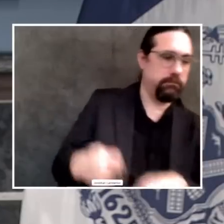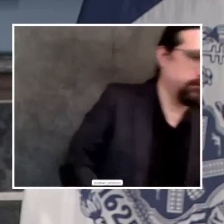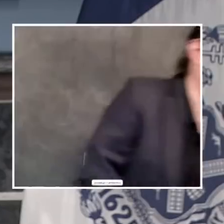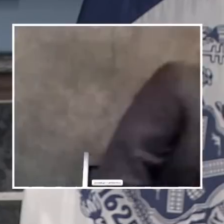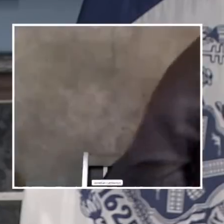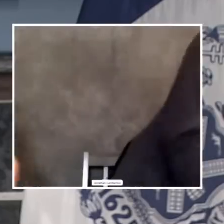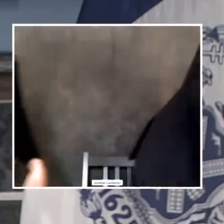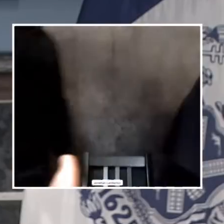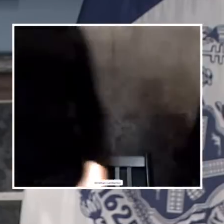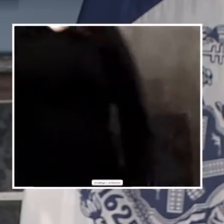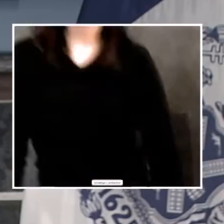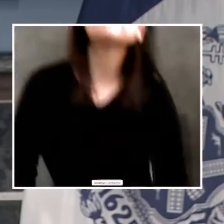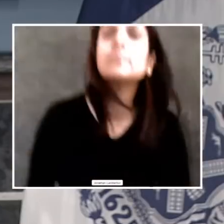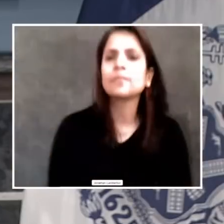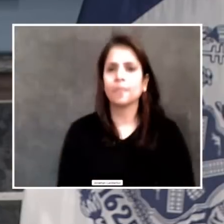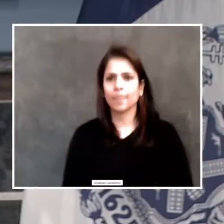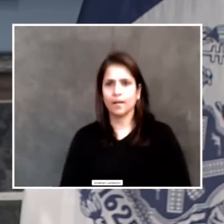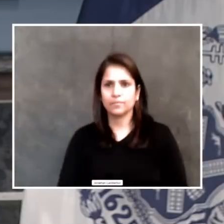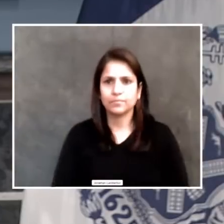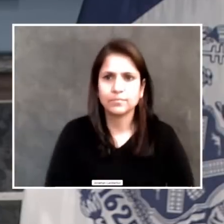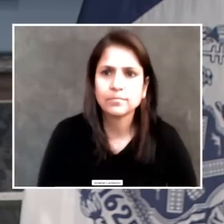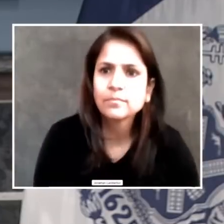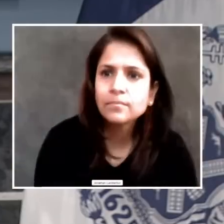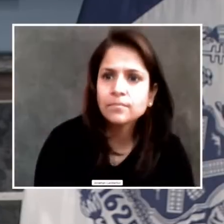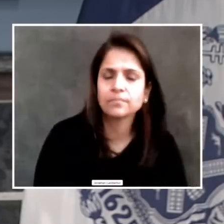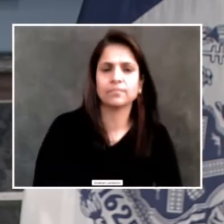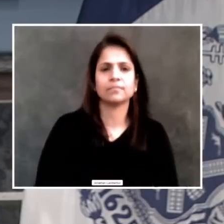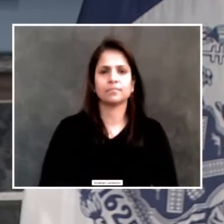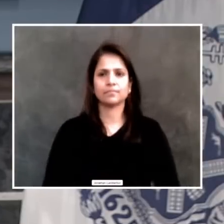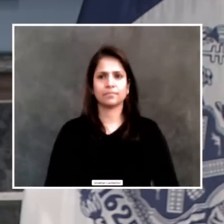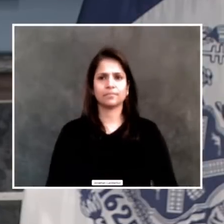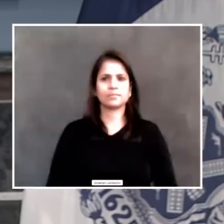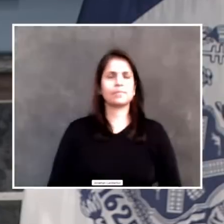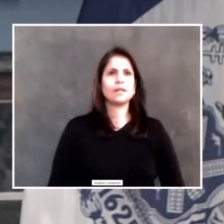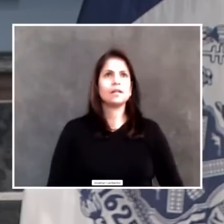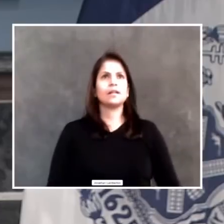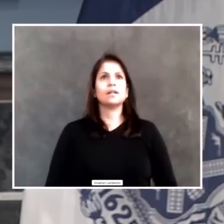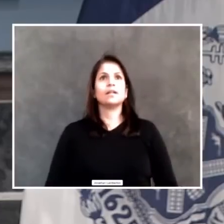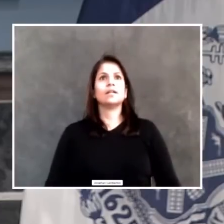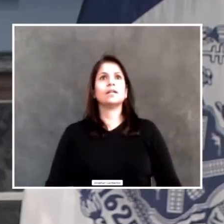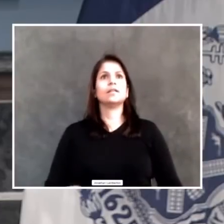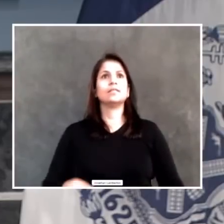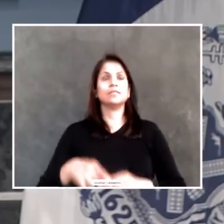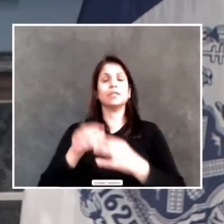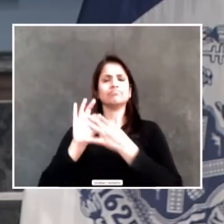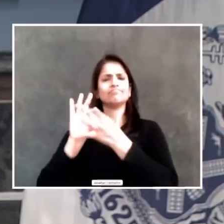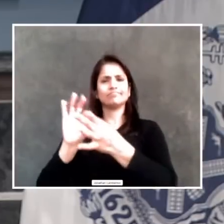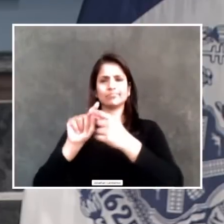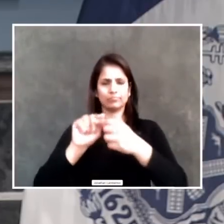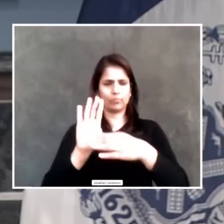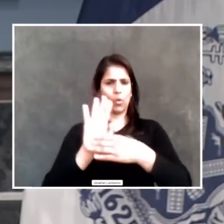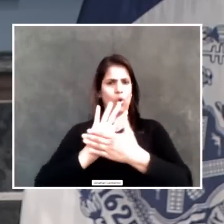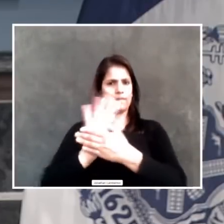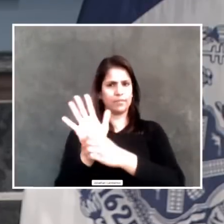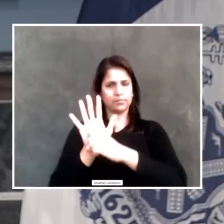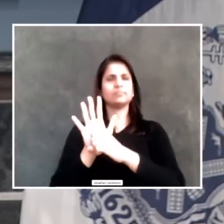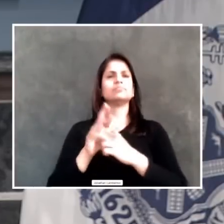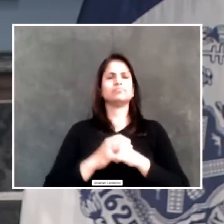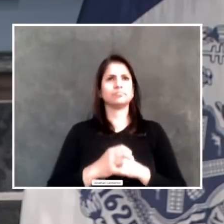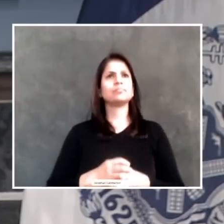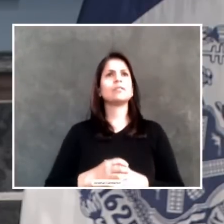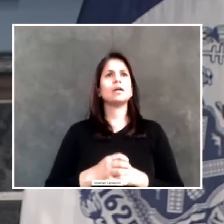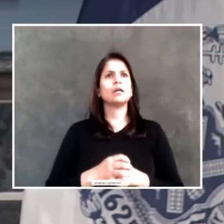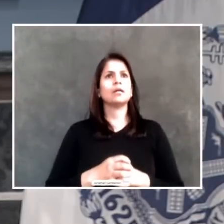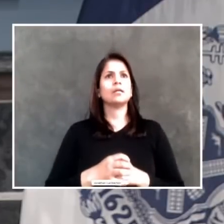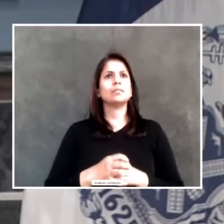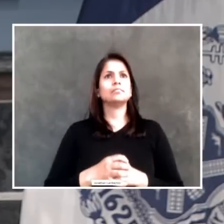a budget is not just numbers, but it's an agenda, a signifier of priorities. You issued some peg cuts that slashed